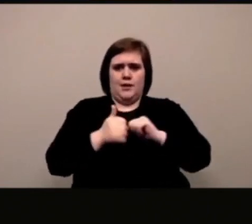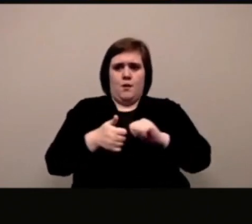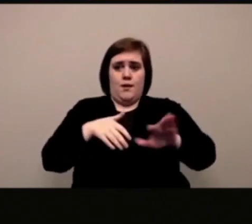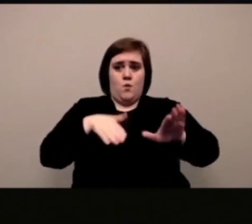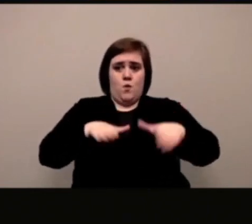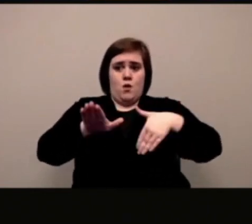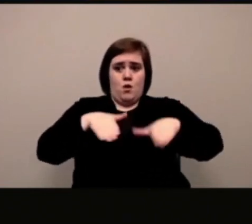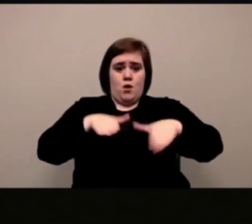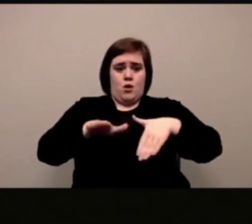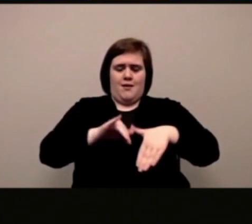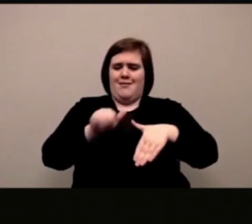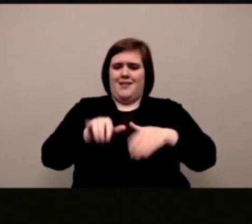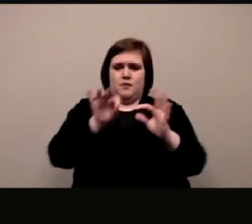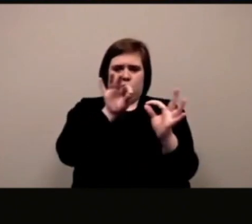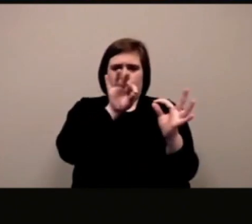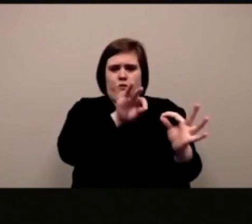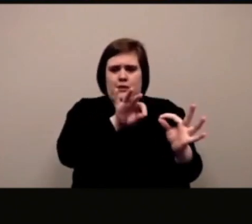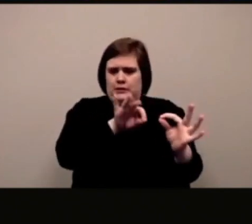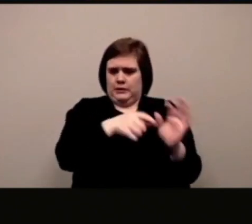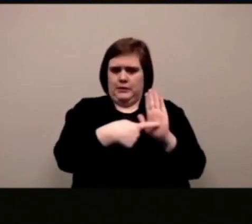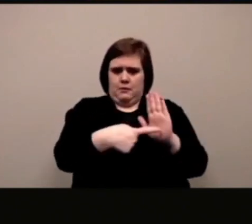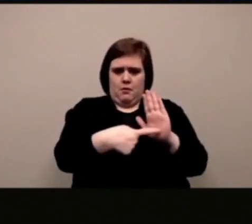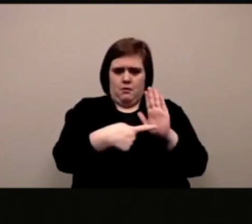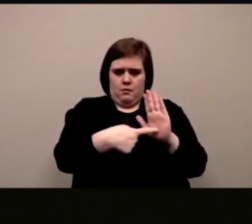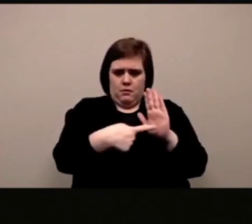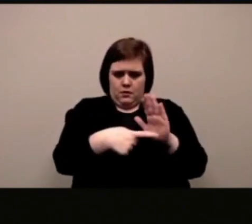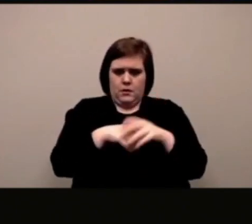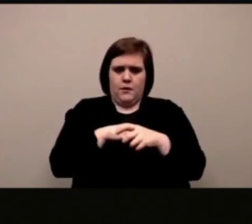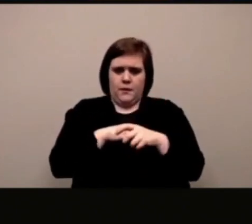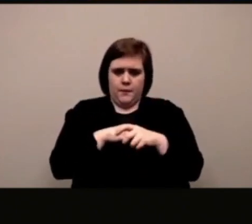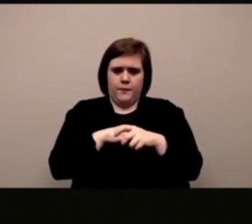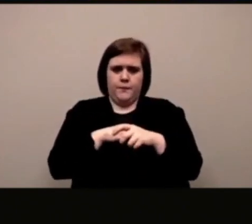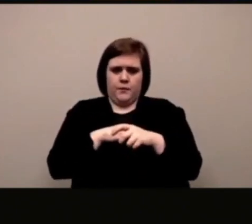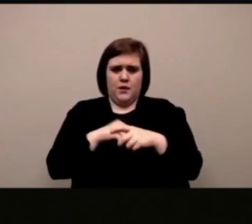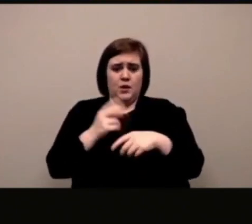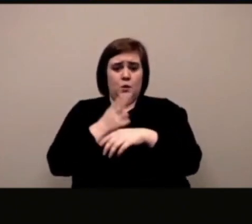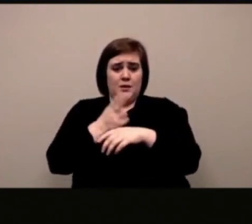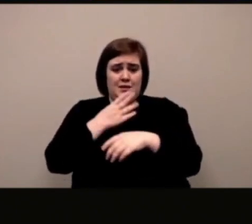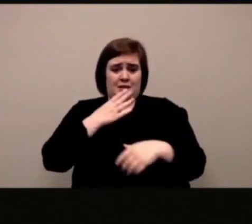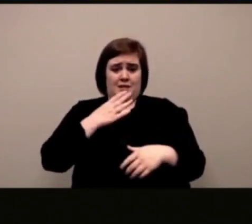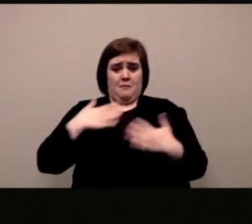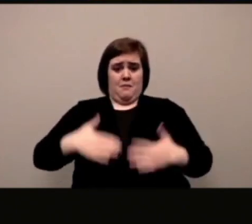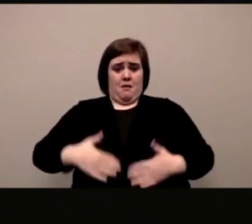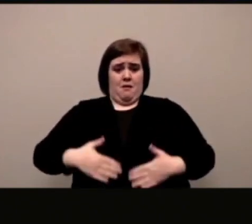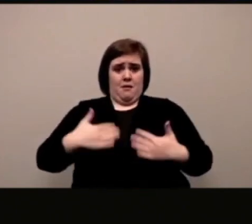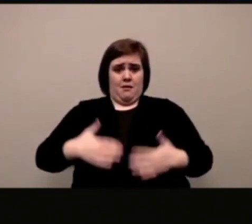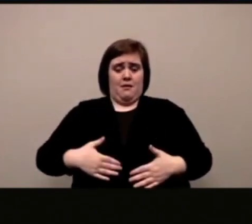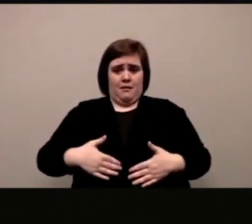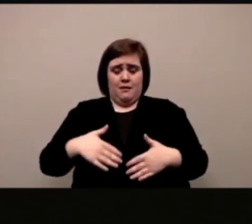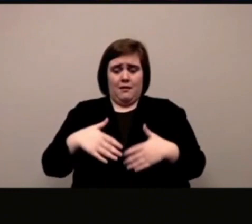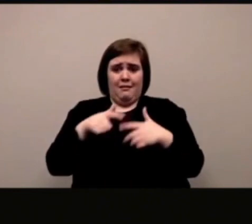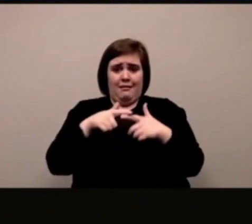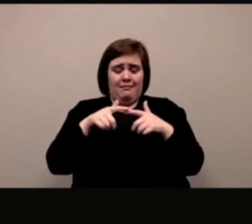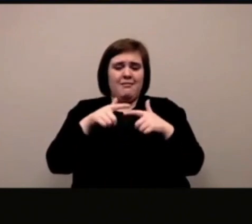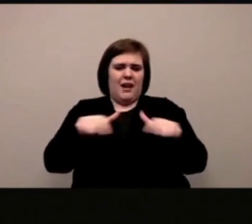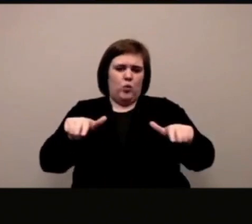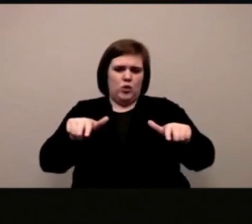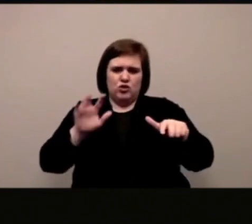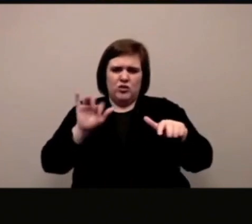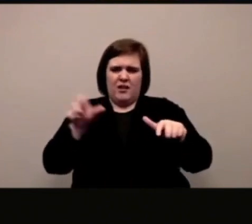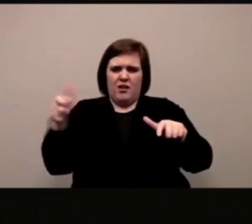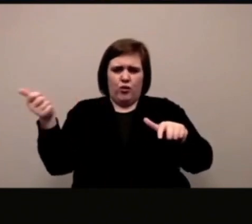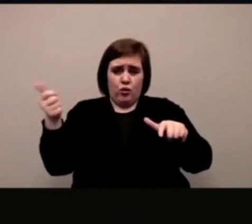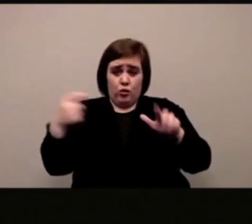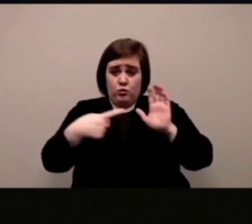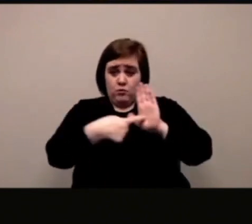that's definitely a perfect example. So we have body language. Any other ideas? Yeah. So,